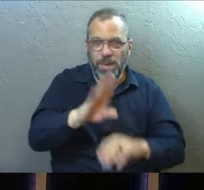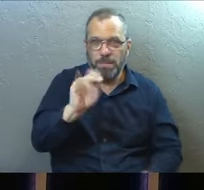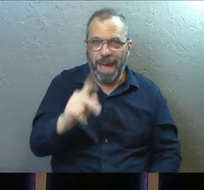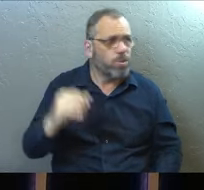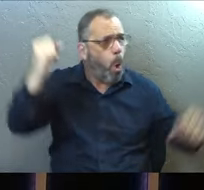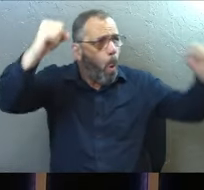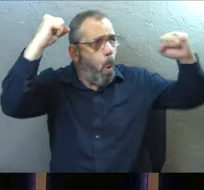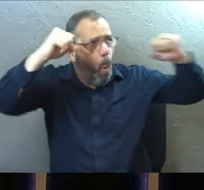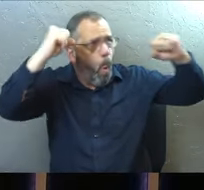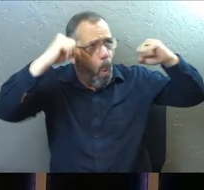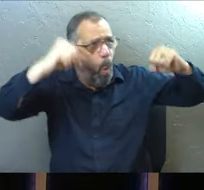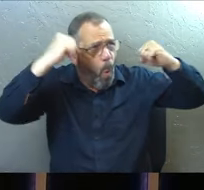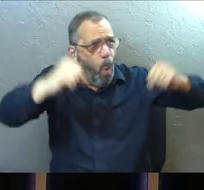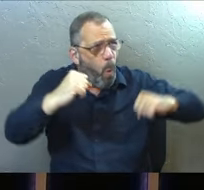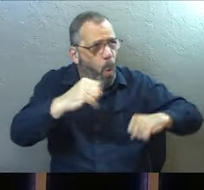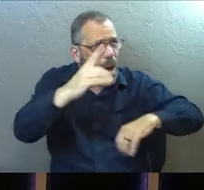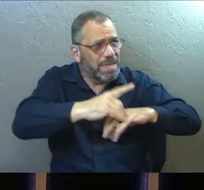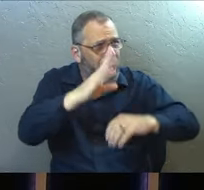later.